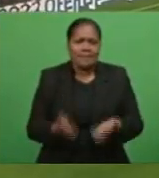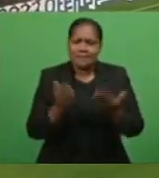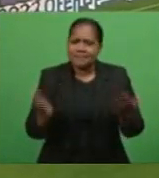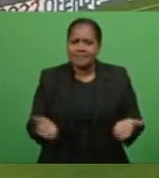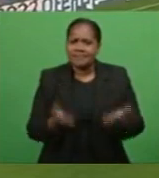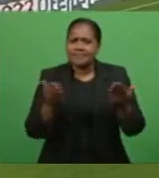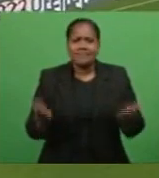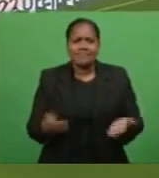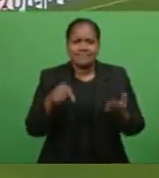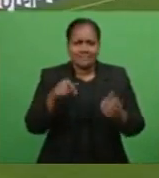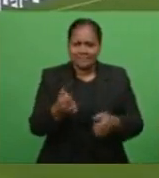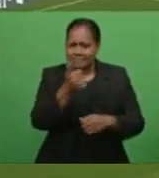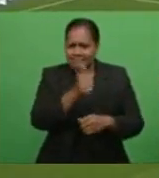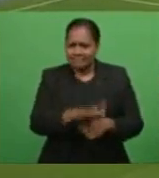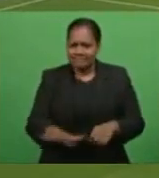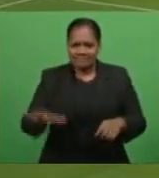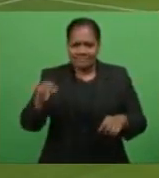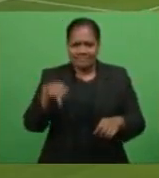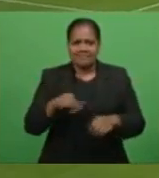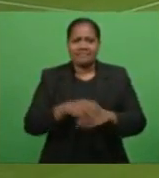the ground speakers.